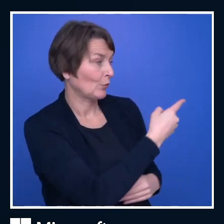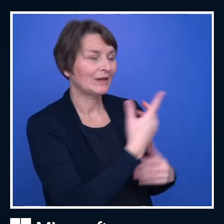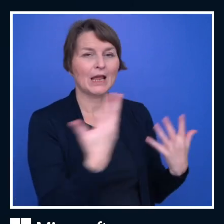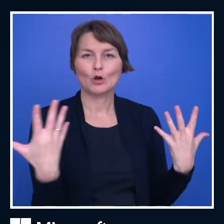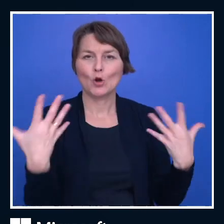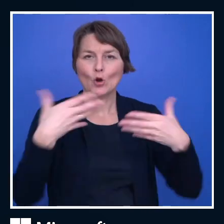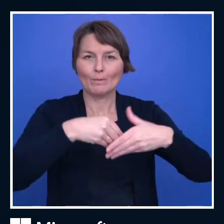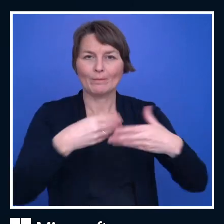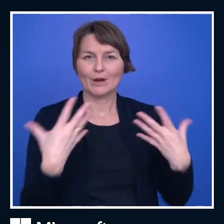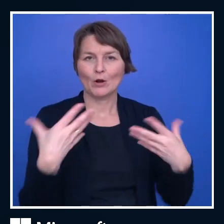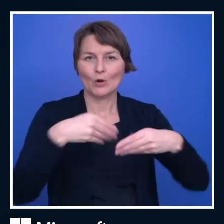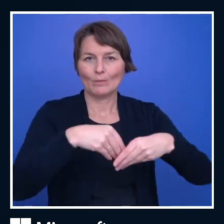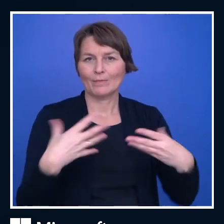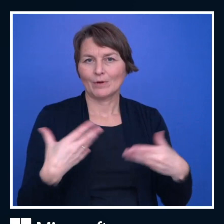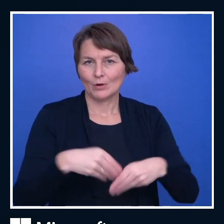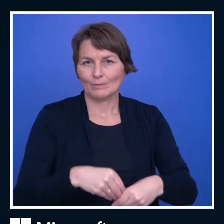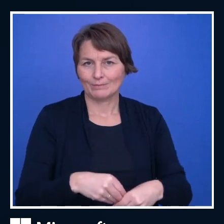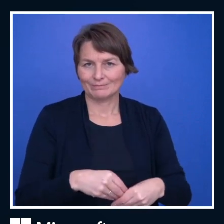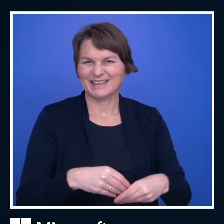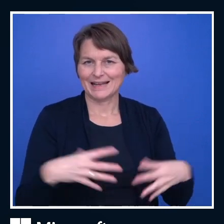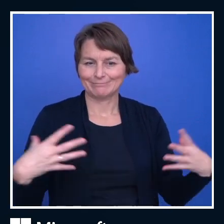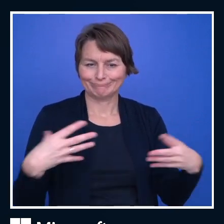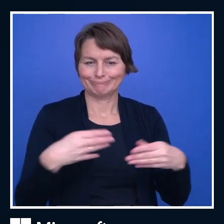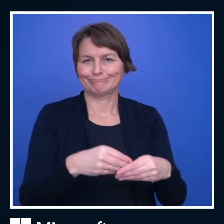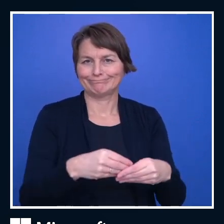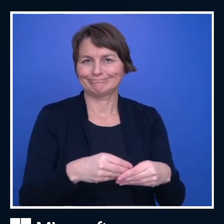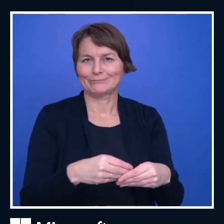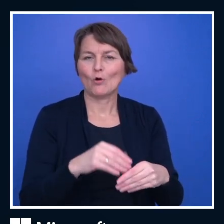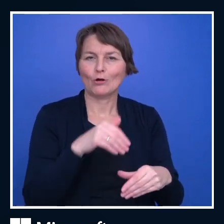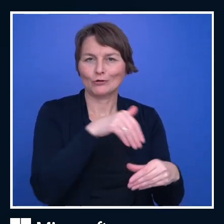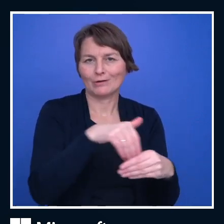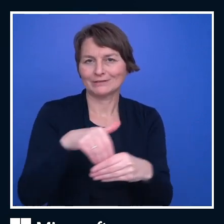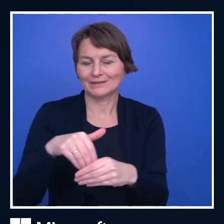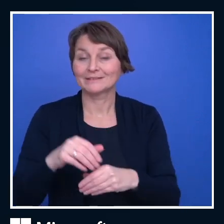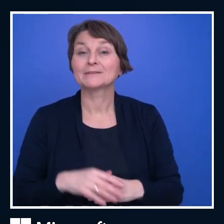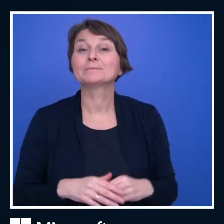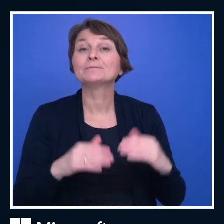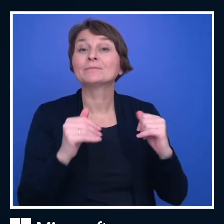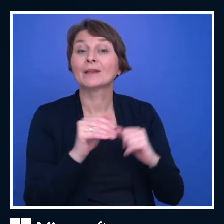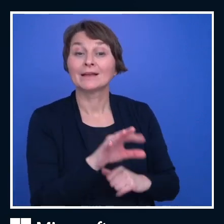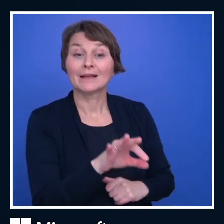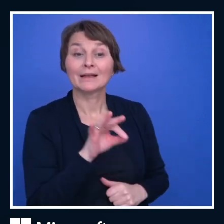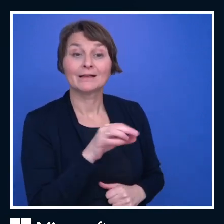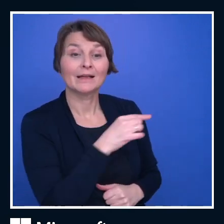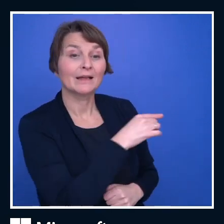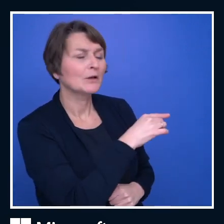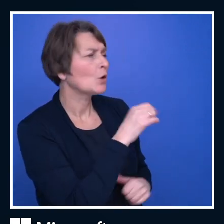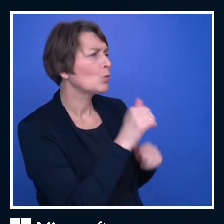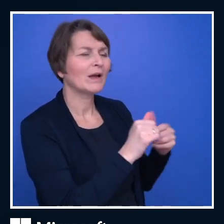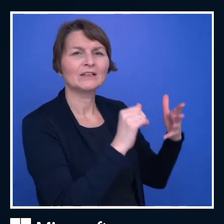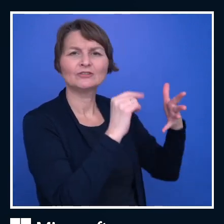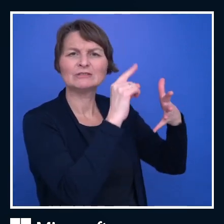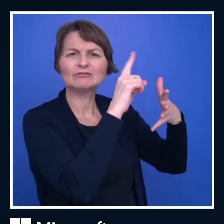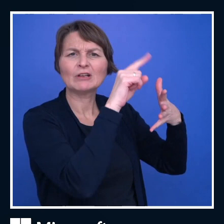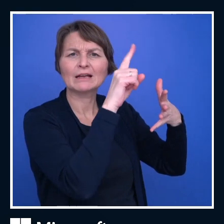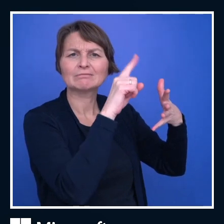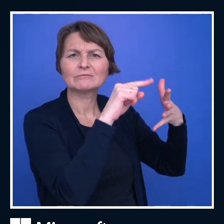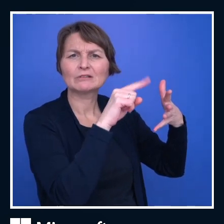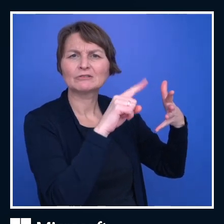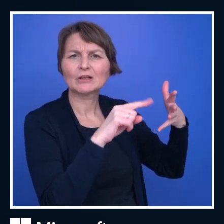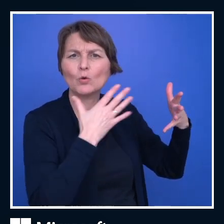And then we can just by clicking say what kind of cognitive services that we would like to call within